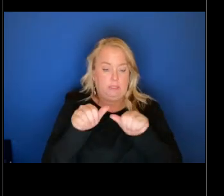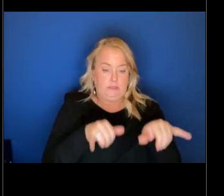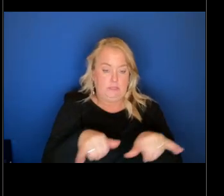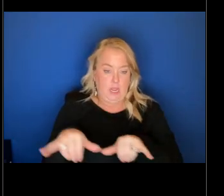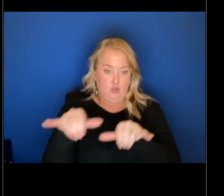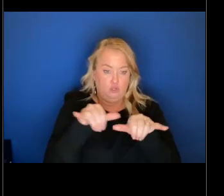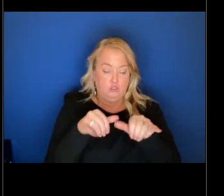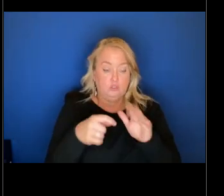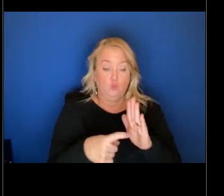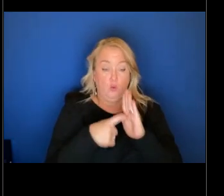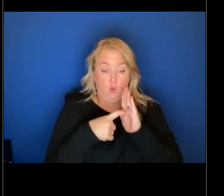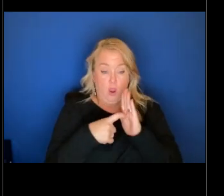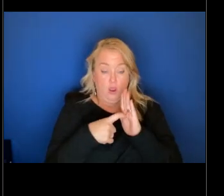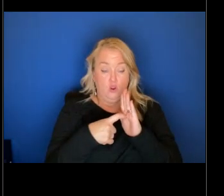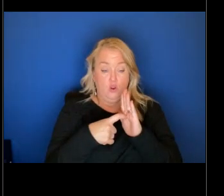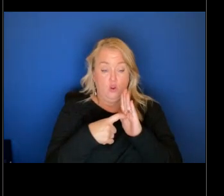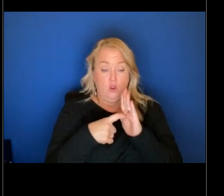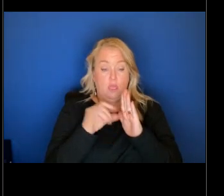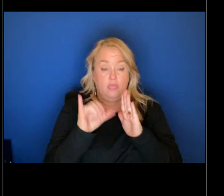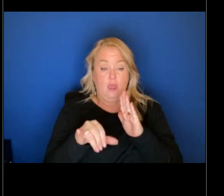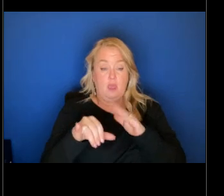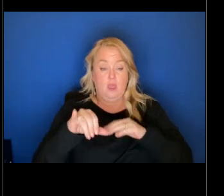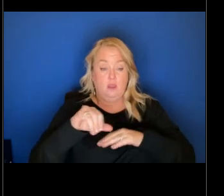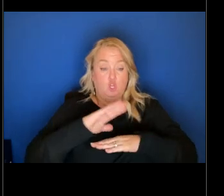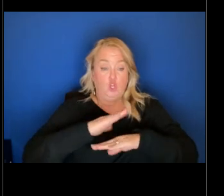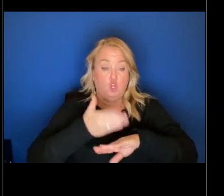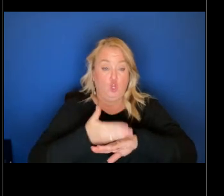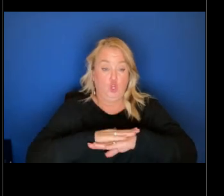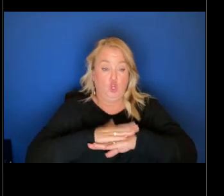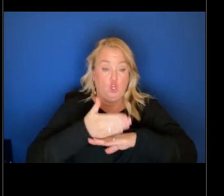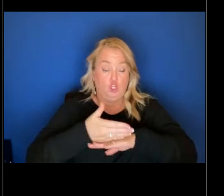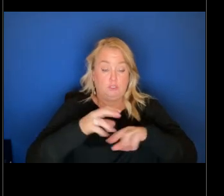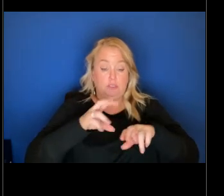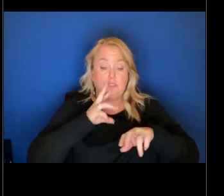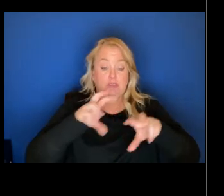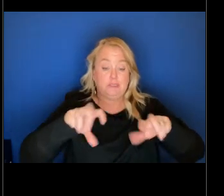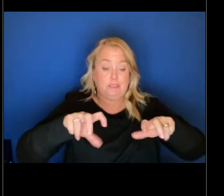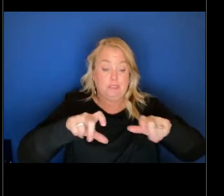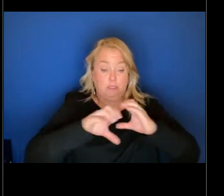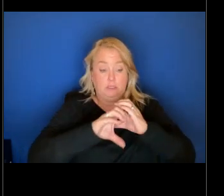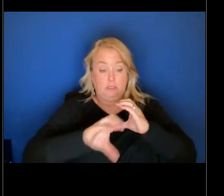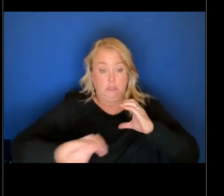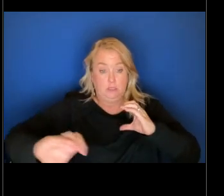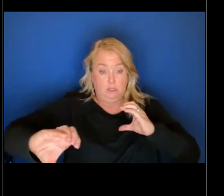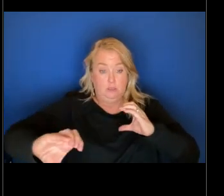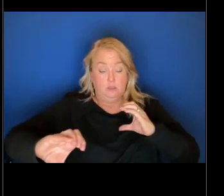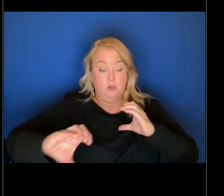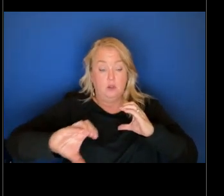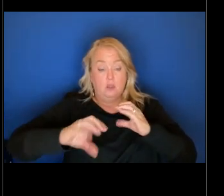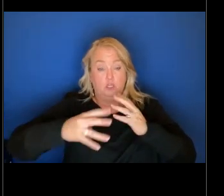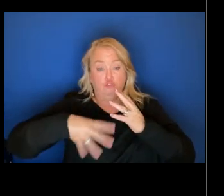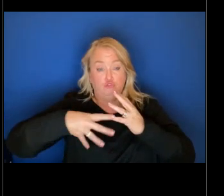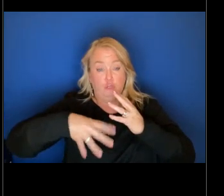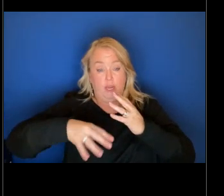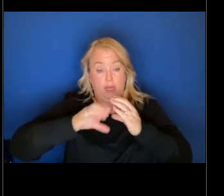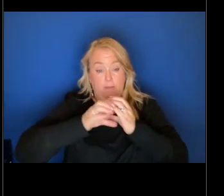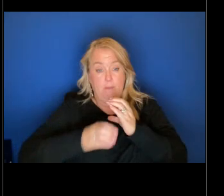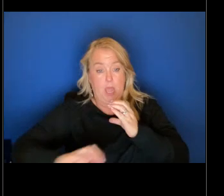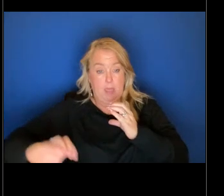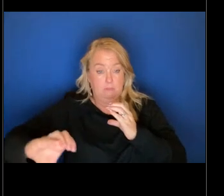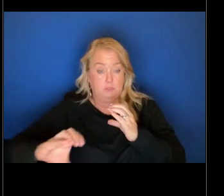require that the bottom of cooktops, sink supply lines, and drain pipes